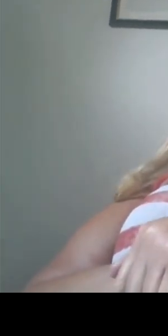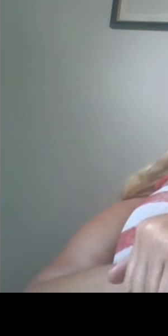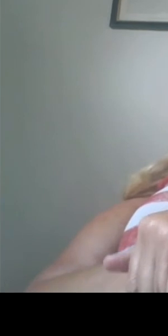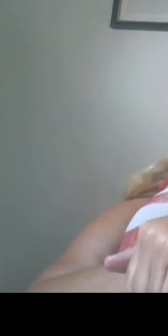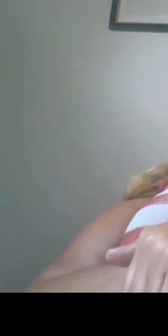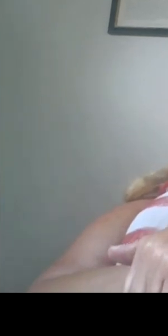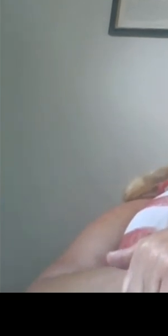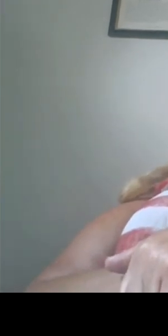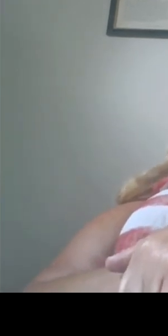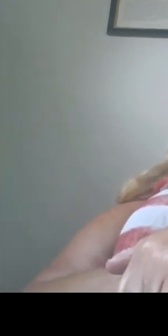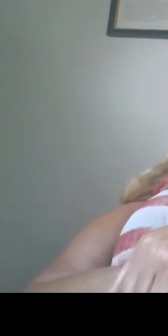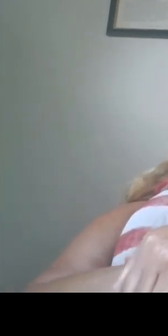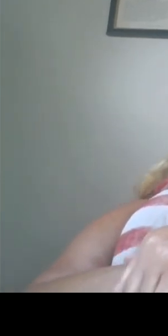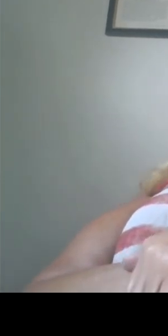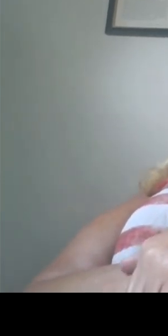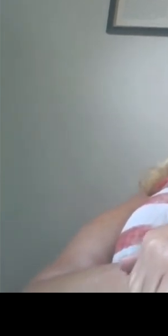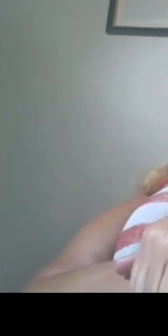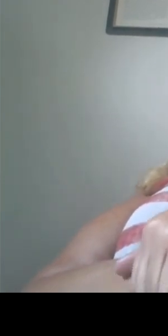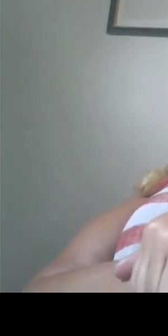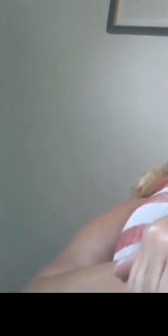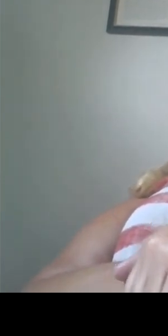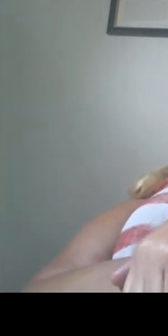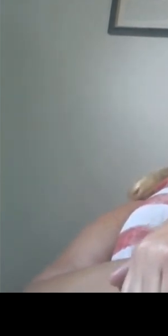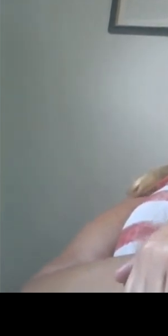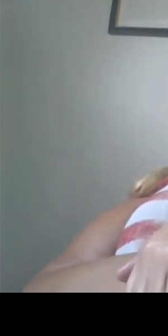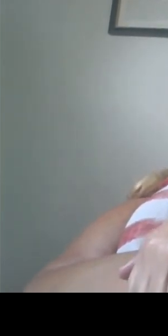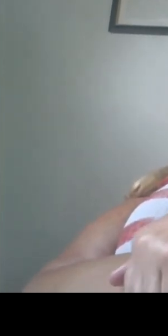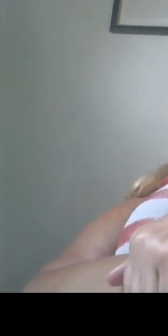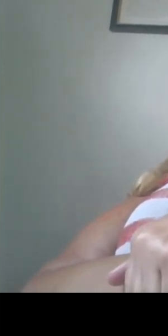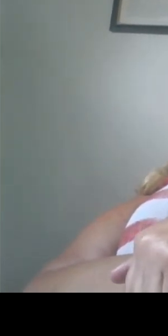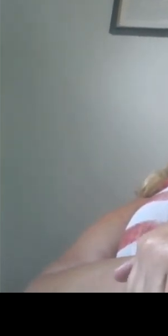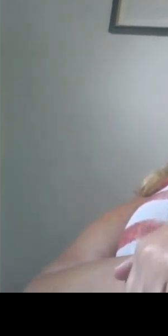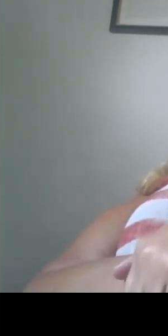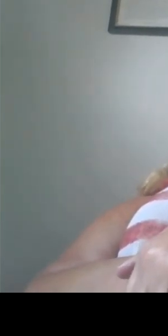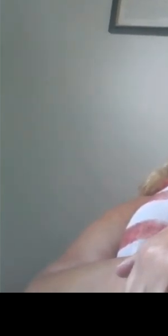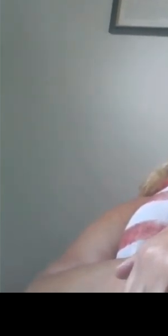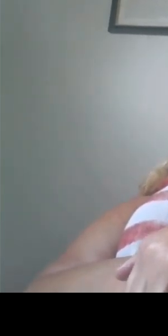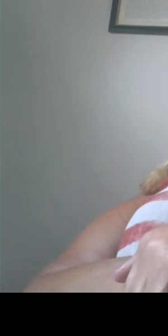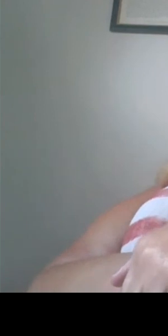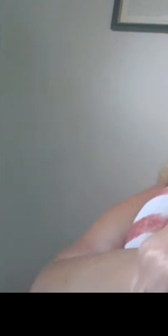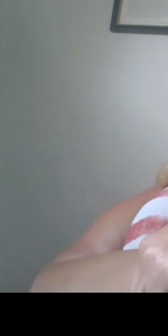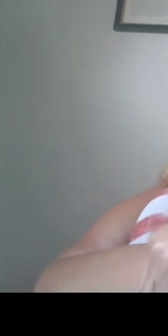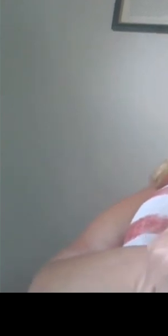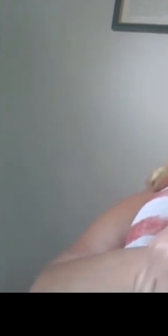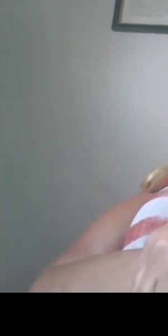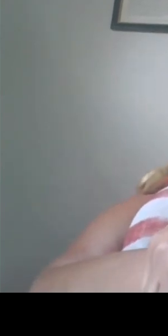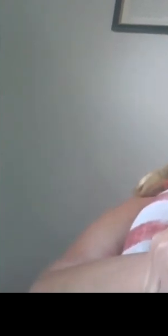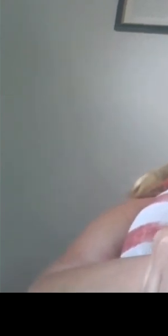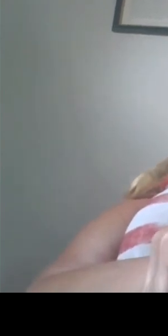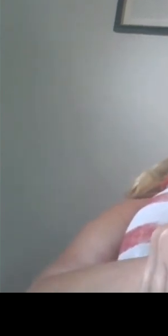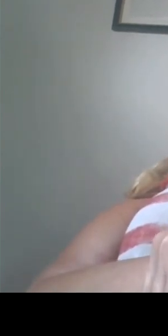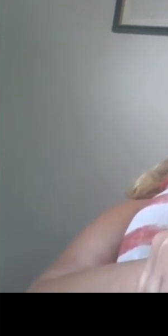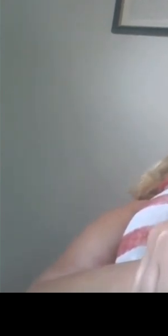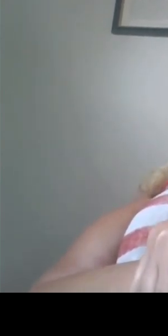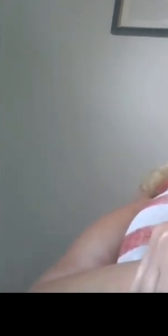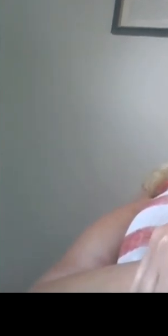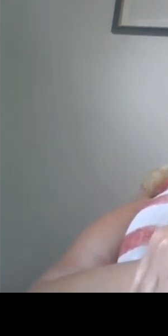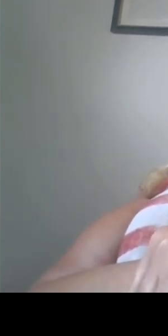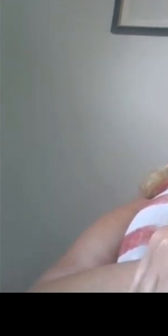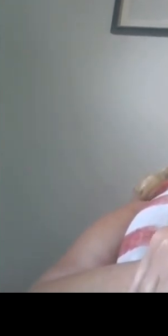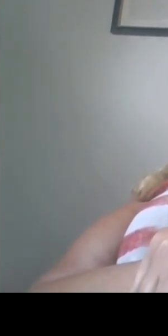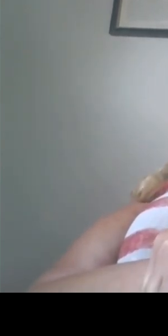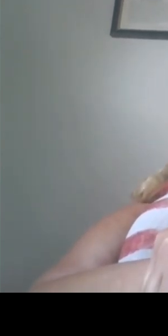does count. And I used to, before I got involved, I used to think, well, I'm just one person. What can